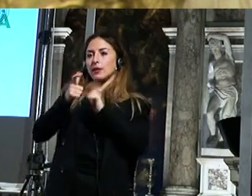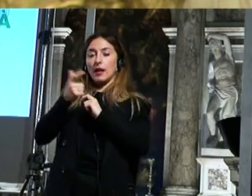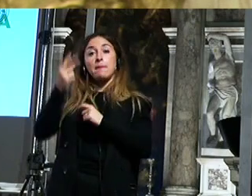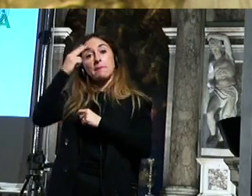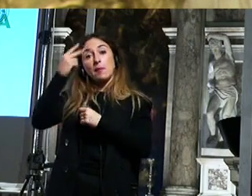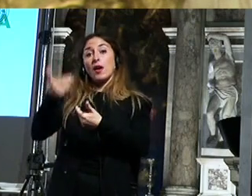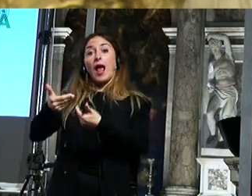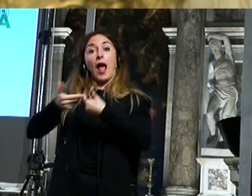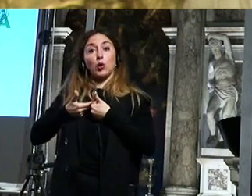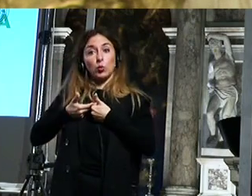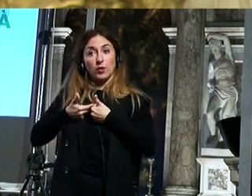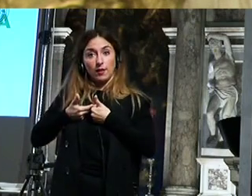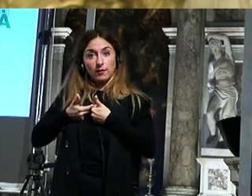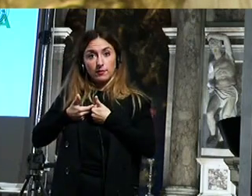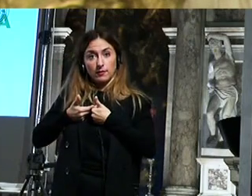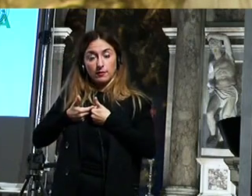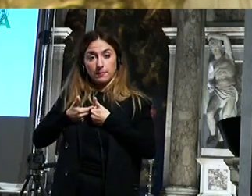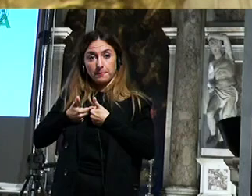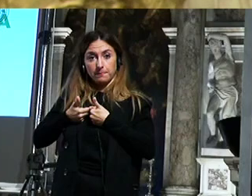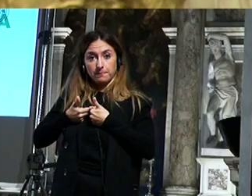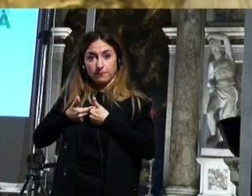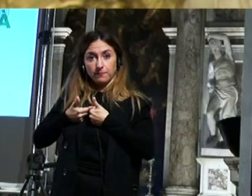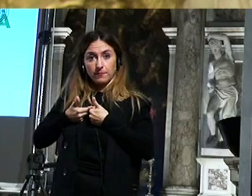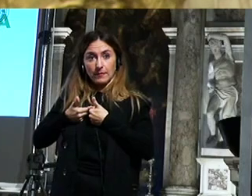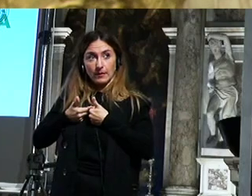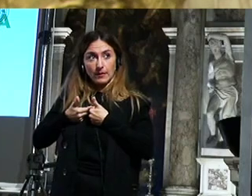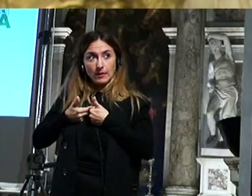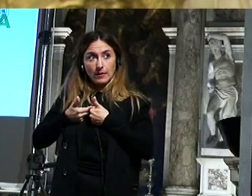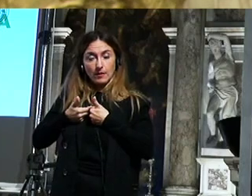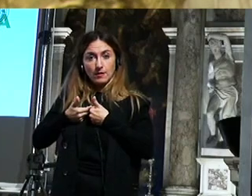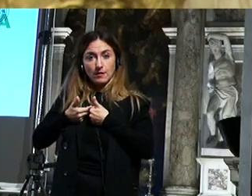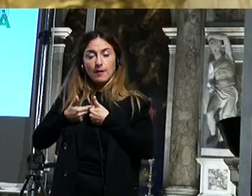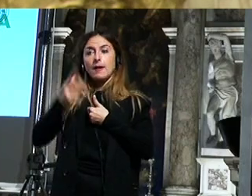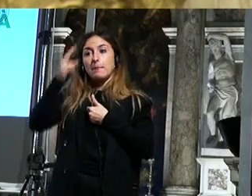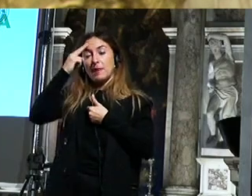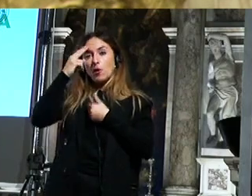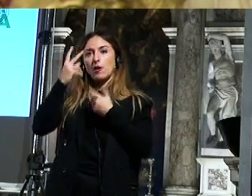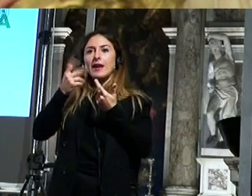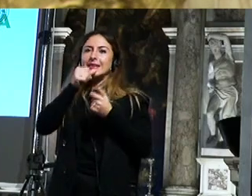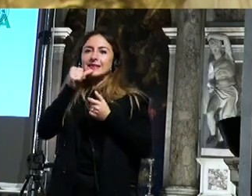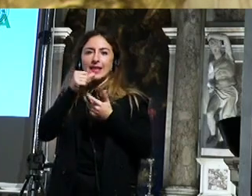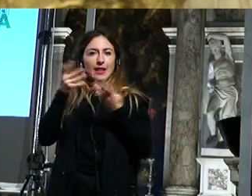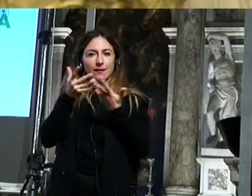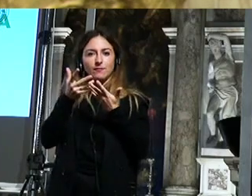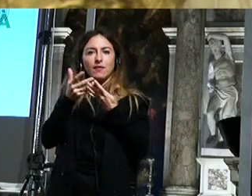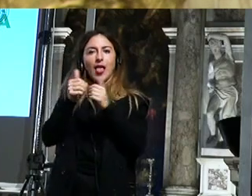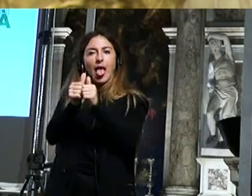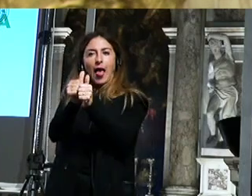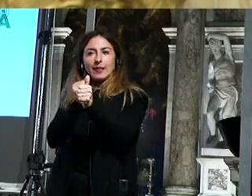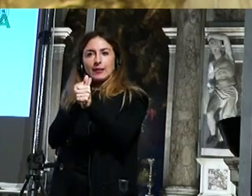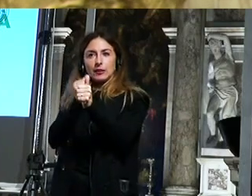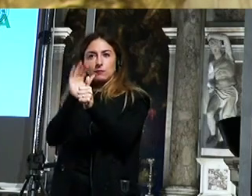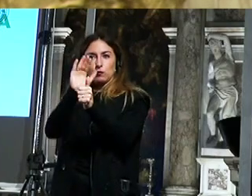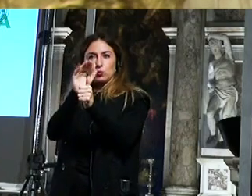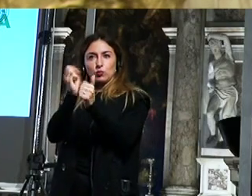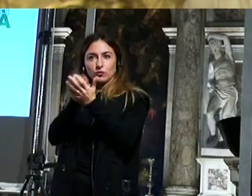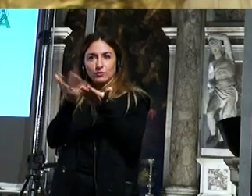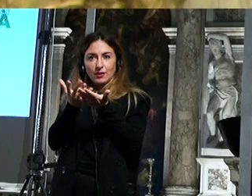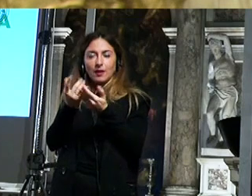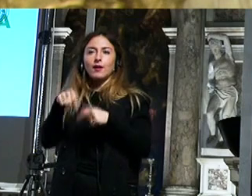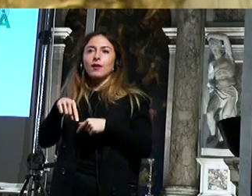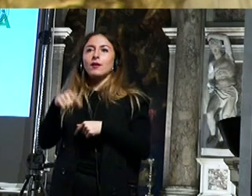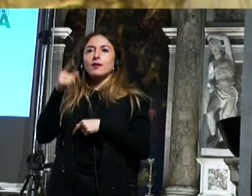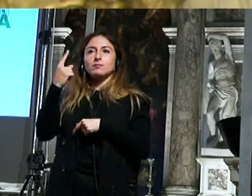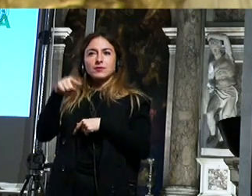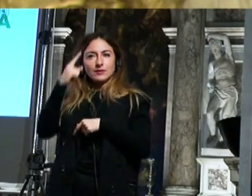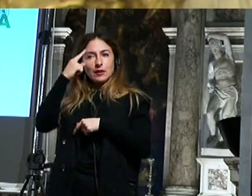pure function is in this prediction. So I think about this a lot and what it means about